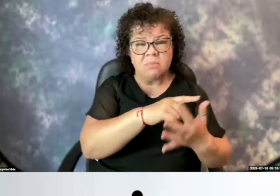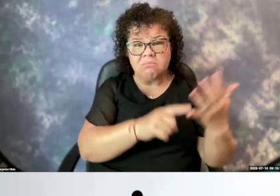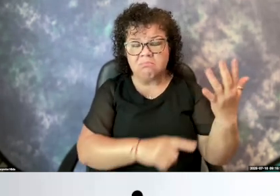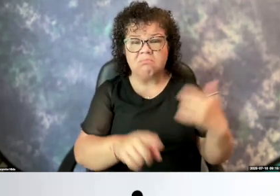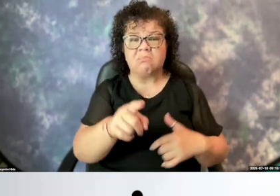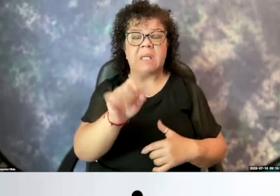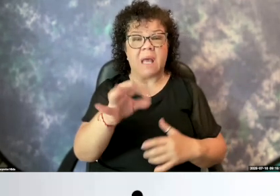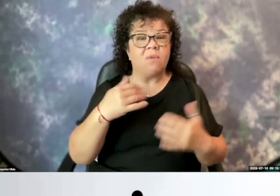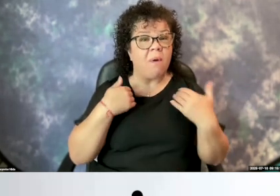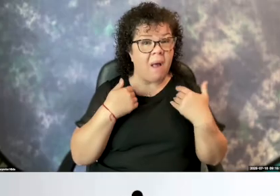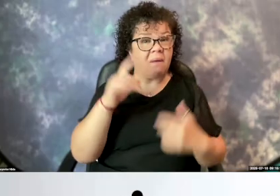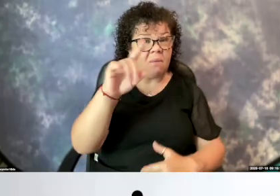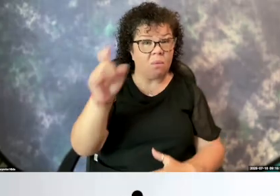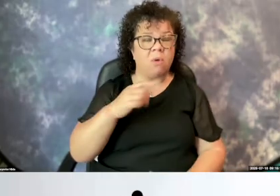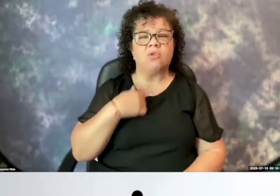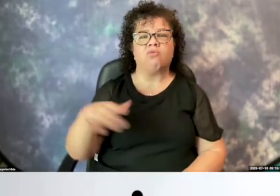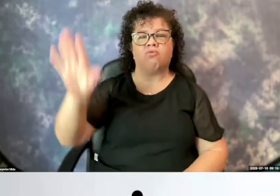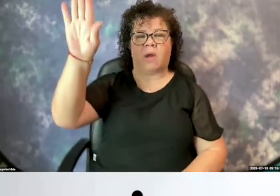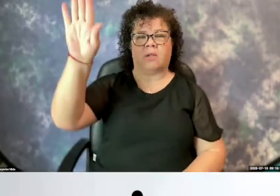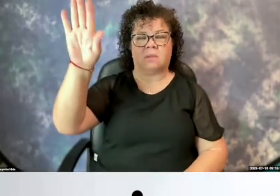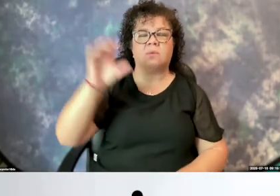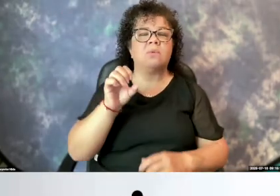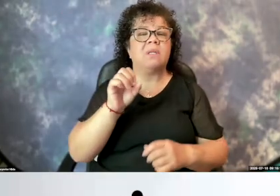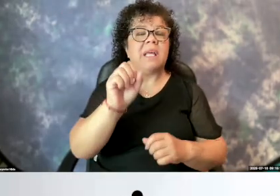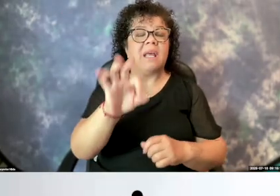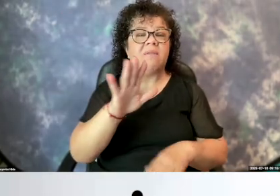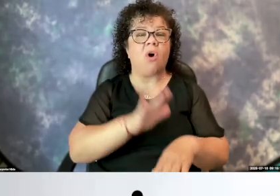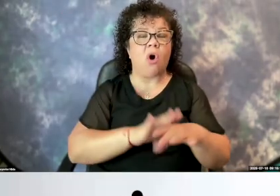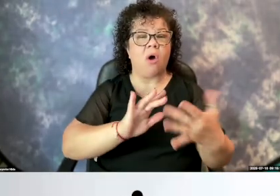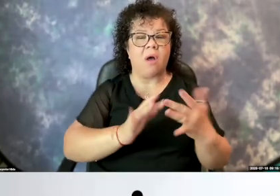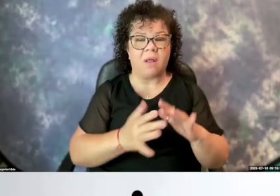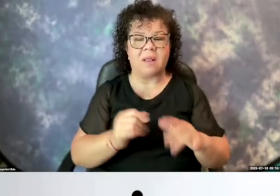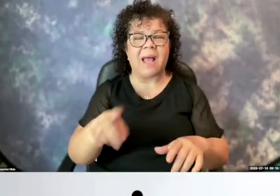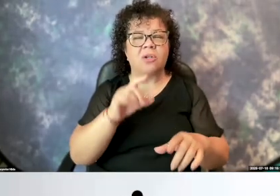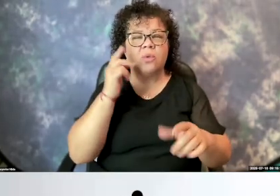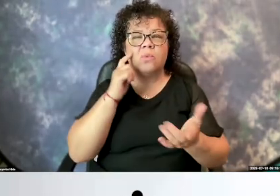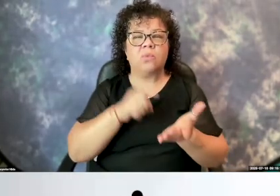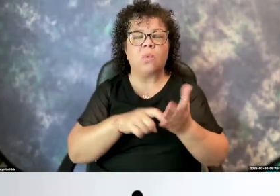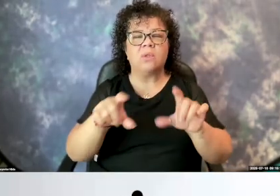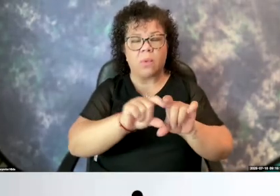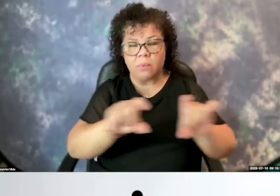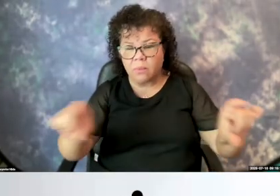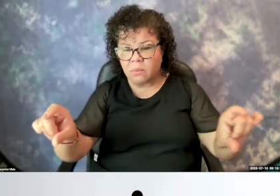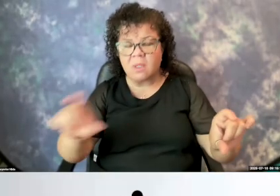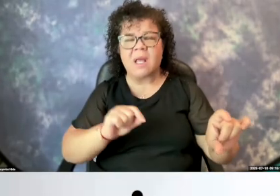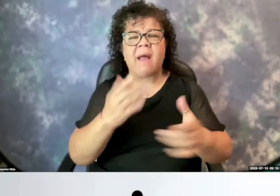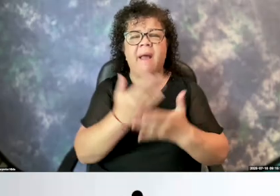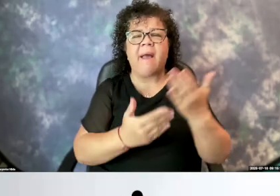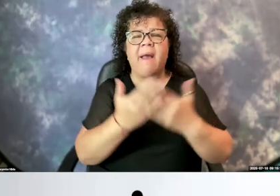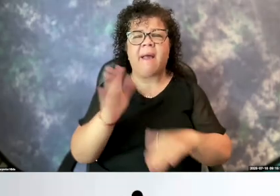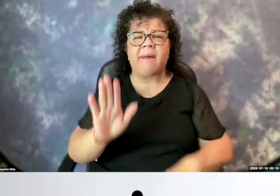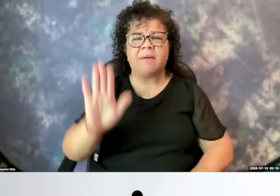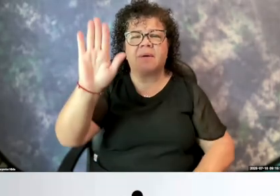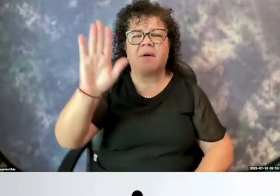presentation. If you would like to make a verbal comment or ask a question, please raise your hand. For those using Zoom online,